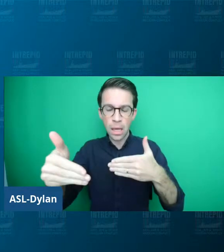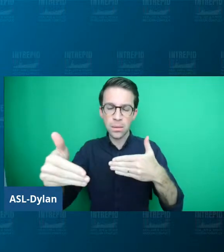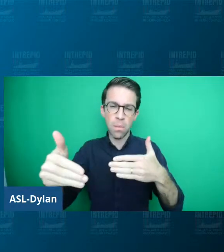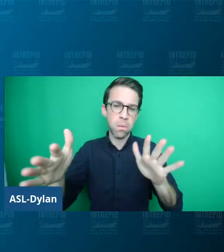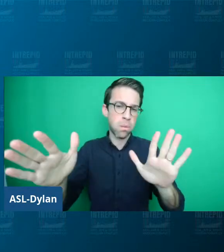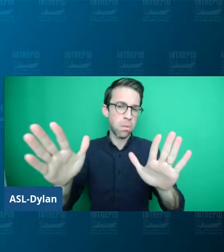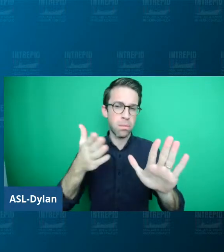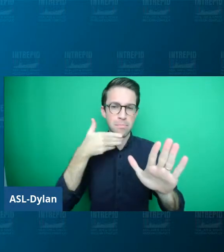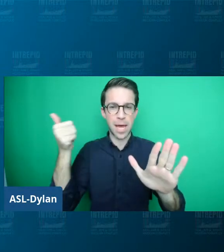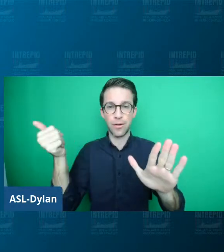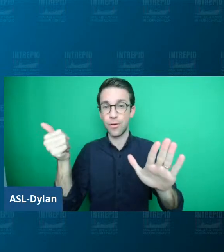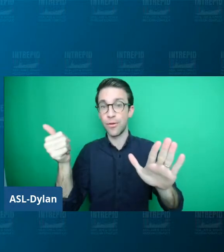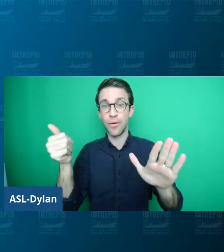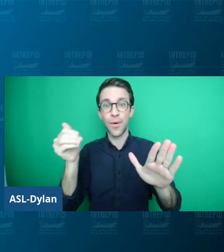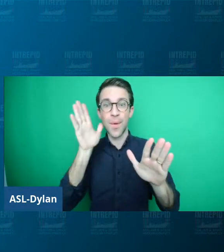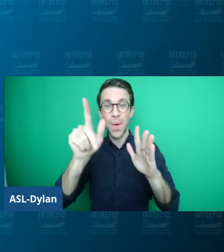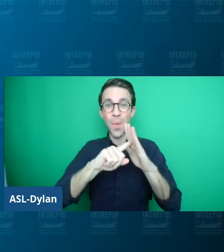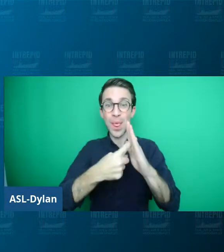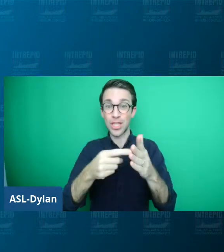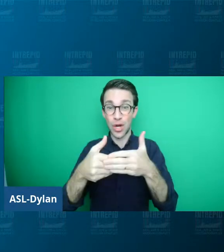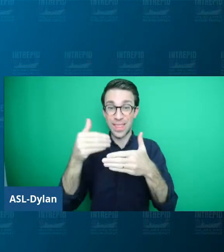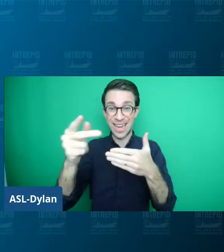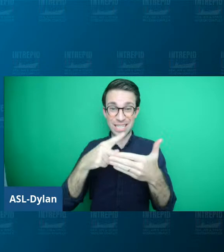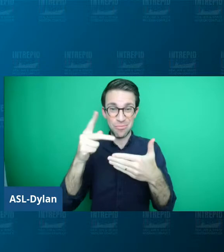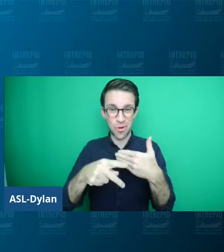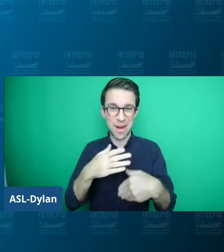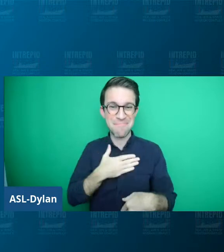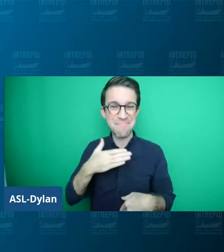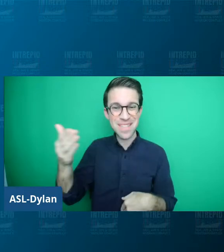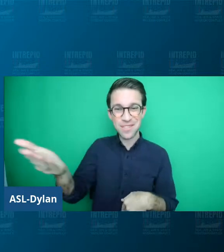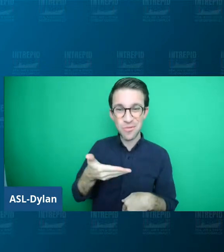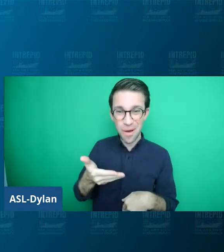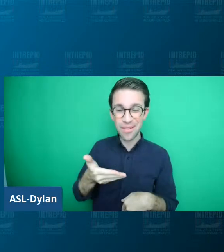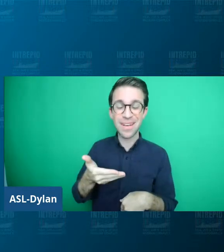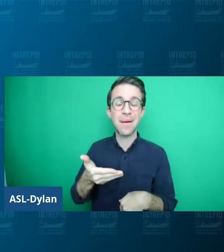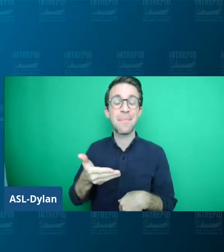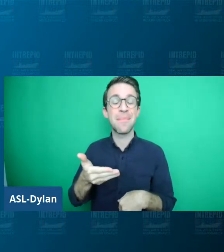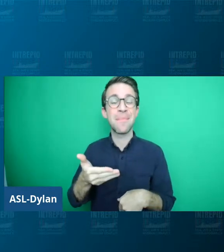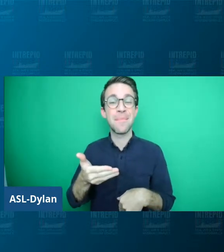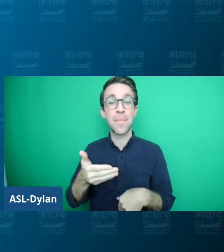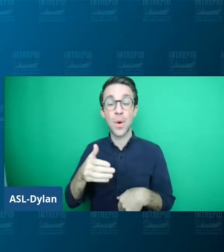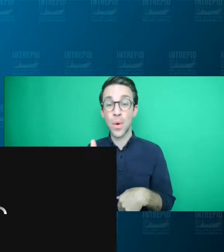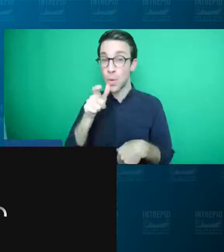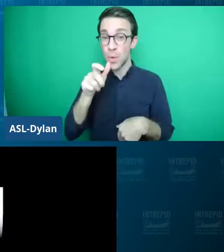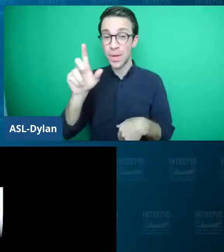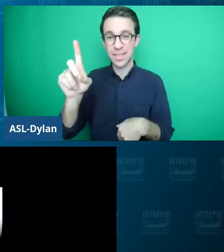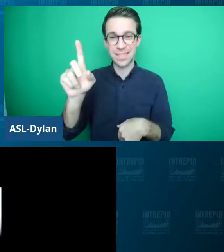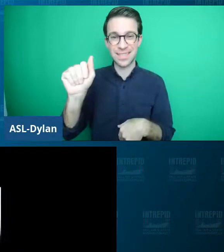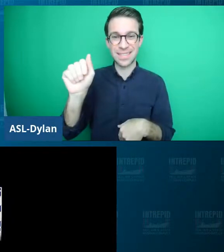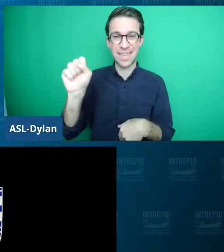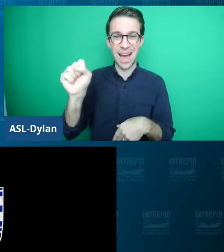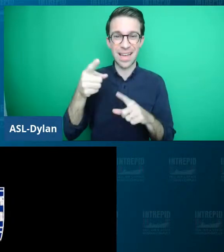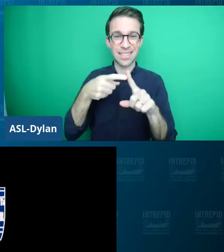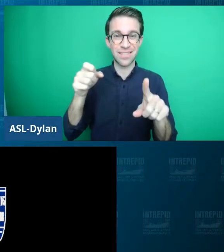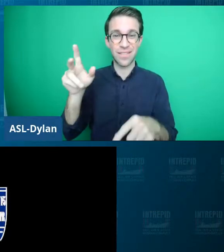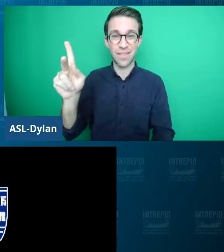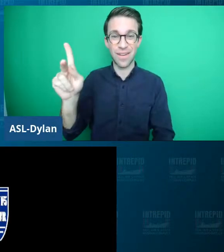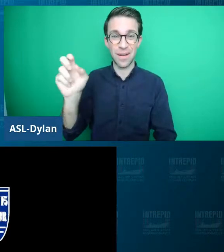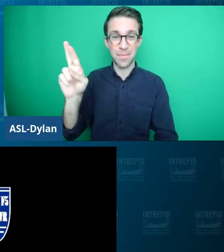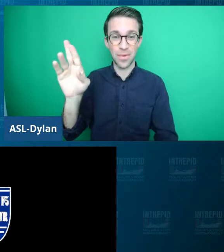are going to get started on our next program. Please welcome to our Virtual Kids Week, Das from Kerbal Space